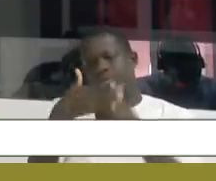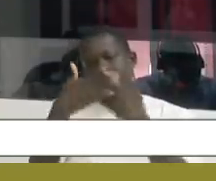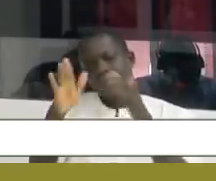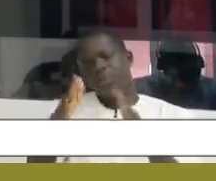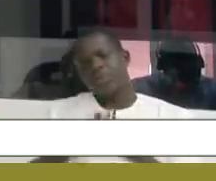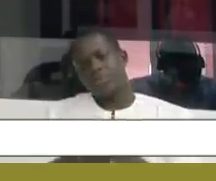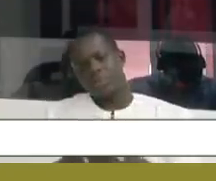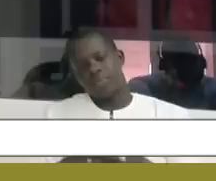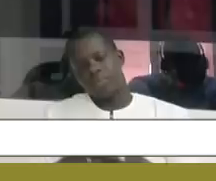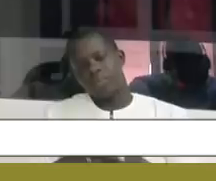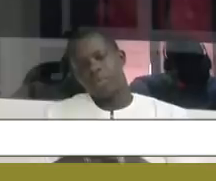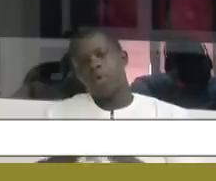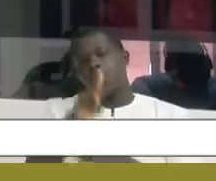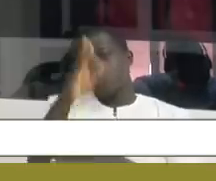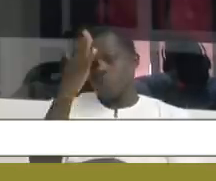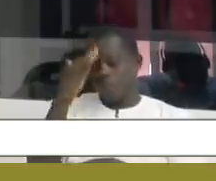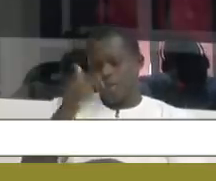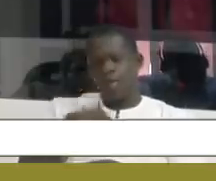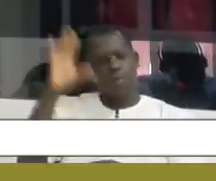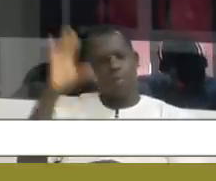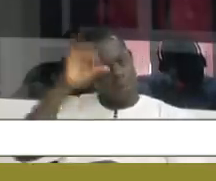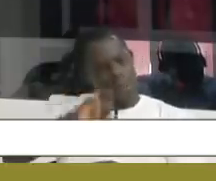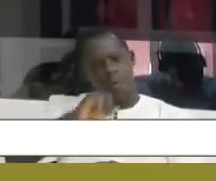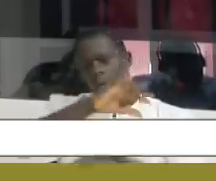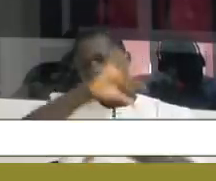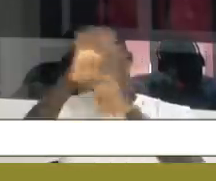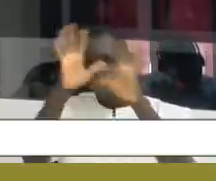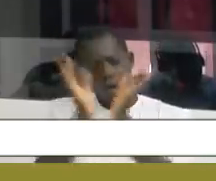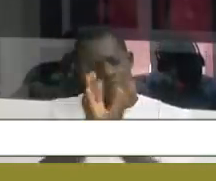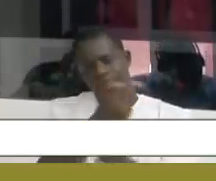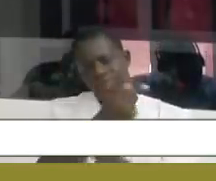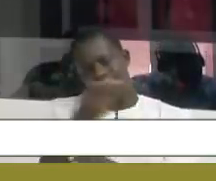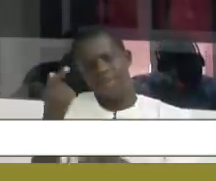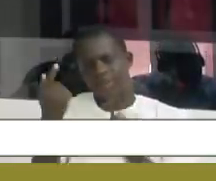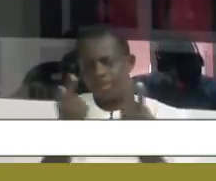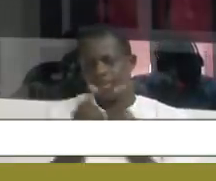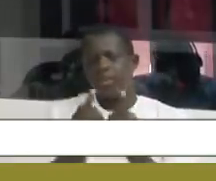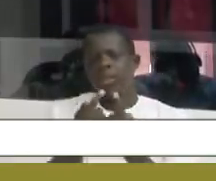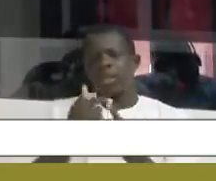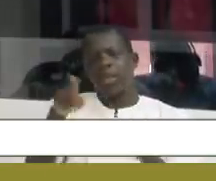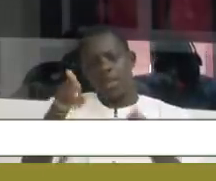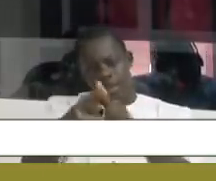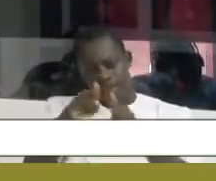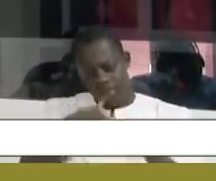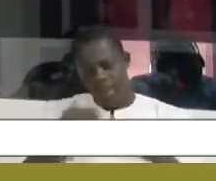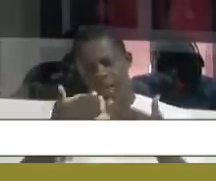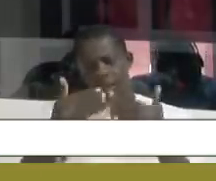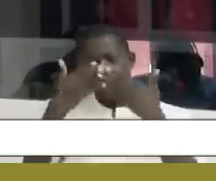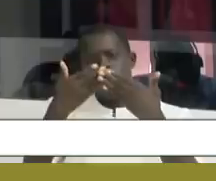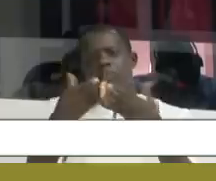know, I'm aware of all of this. And like I told you, I could have easily taken the easy route out.